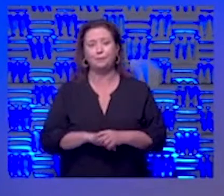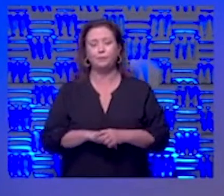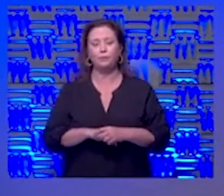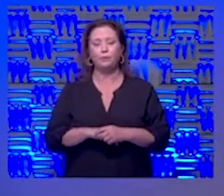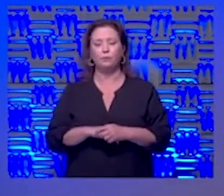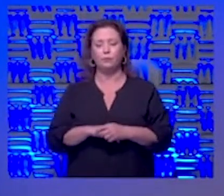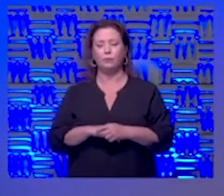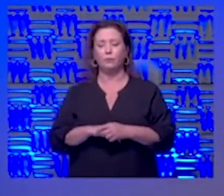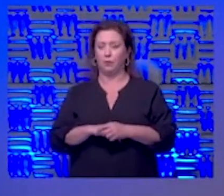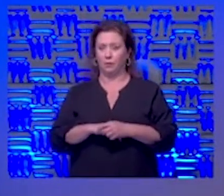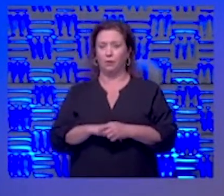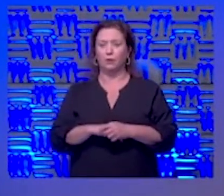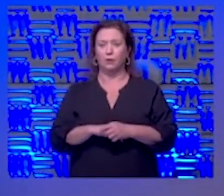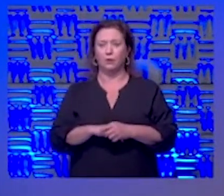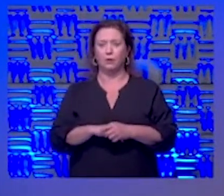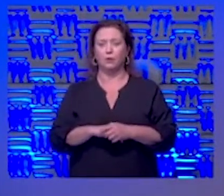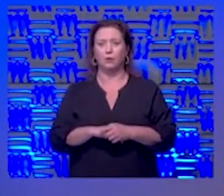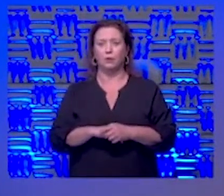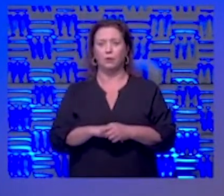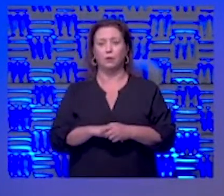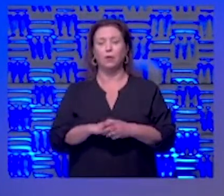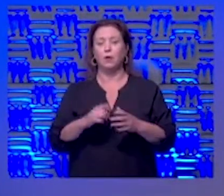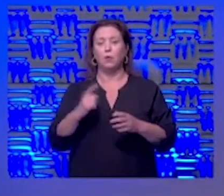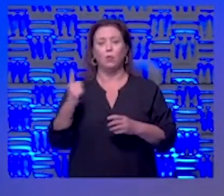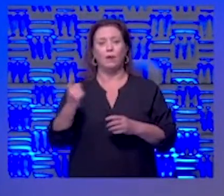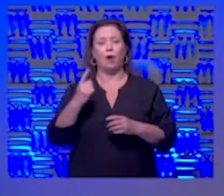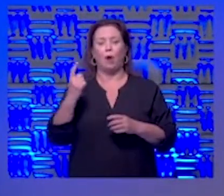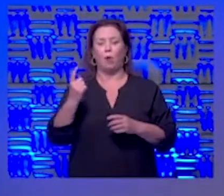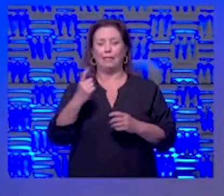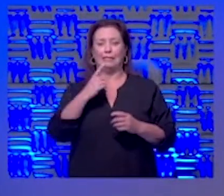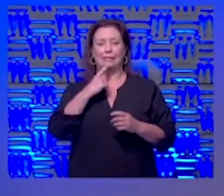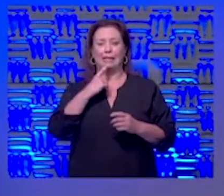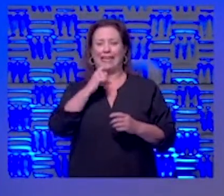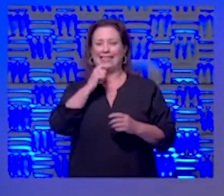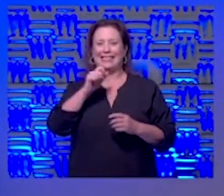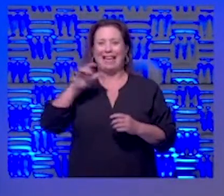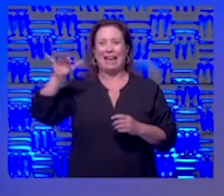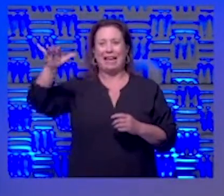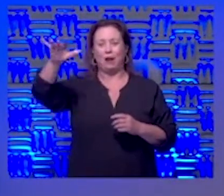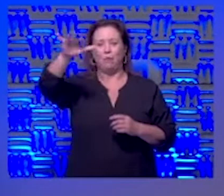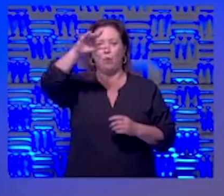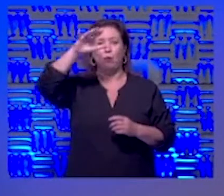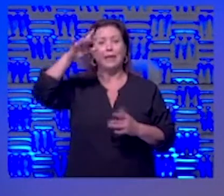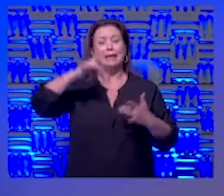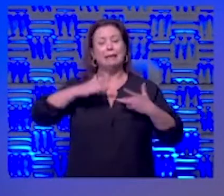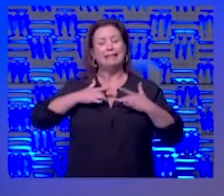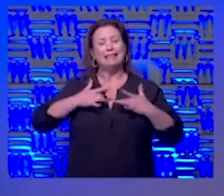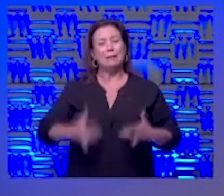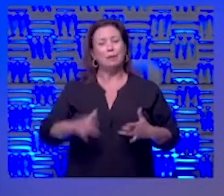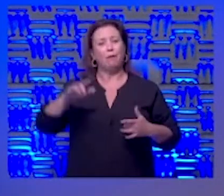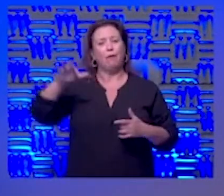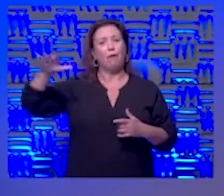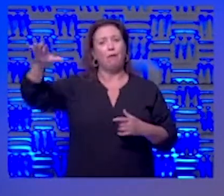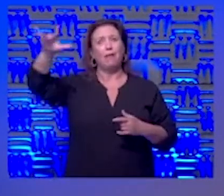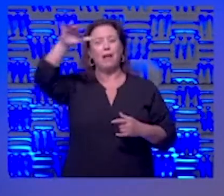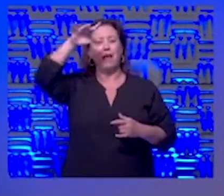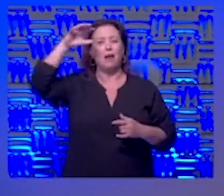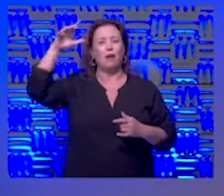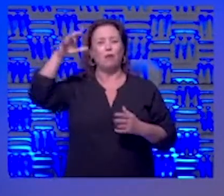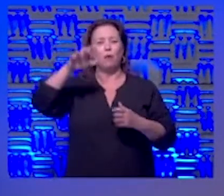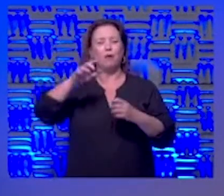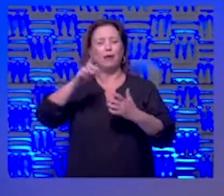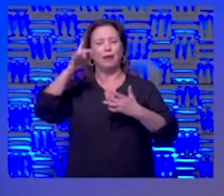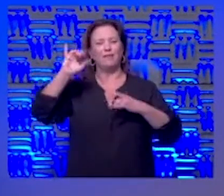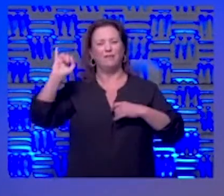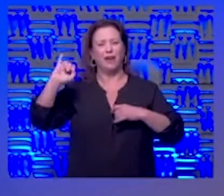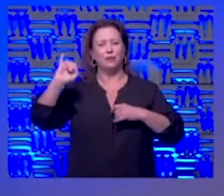So we have always been and maintain that it is not airborne. Typical airborne infections that we have basically